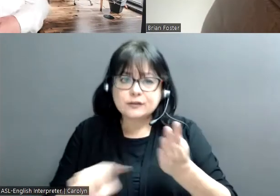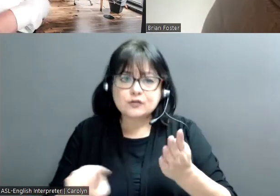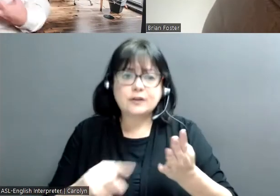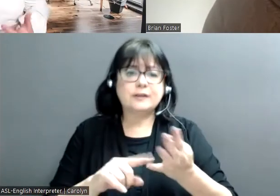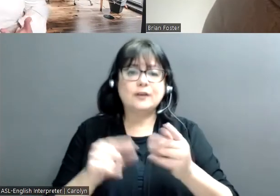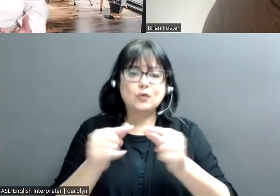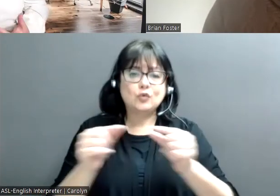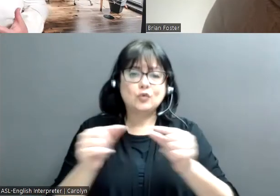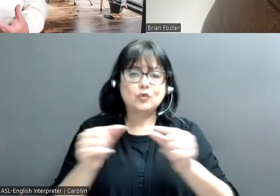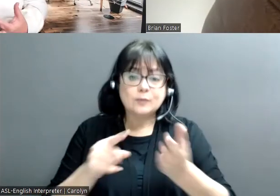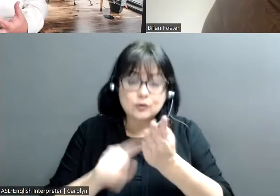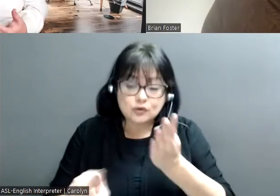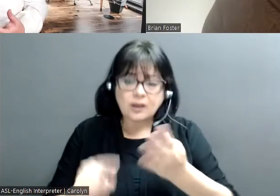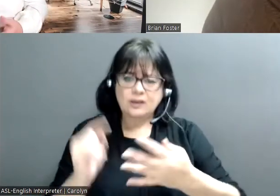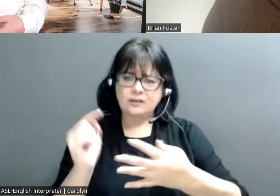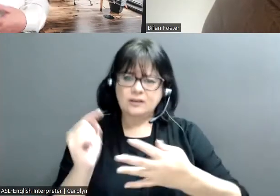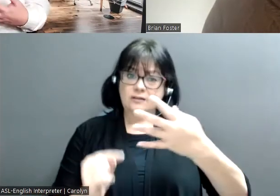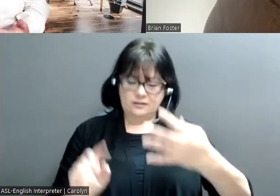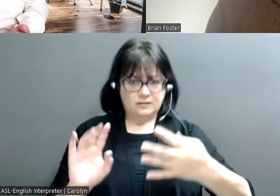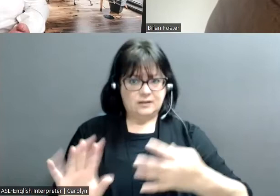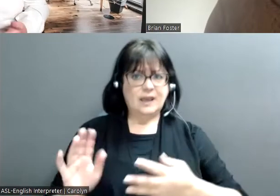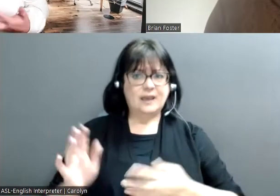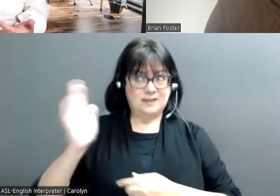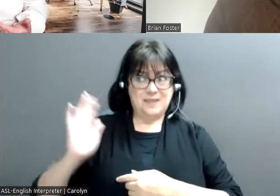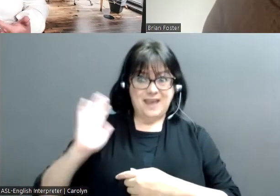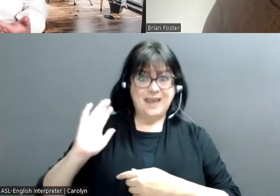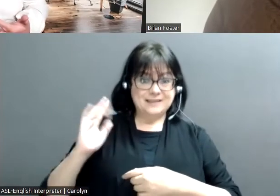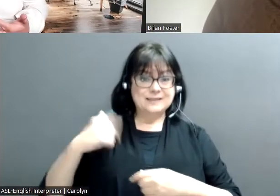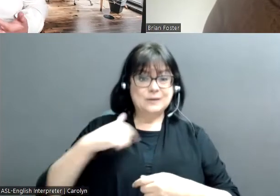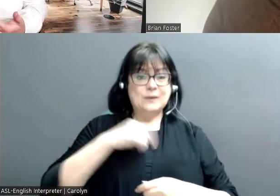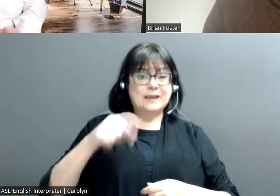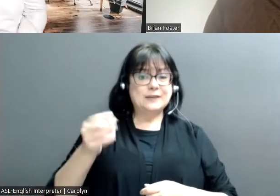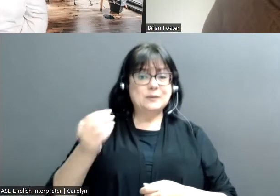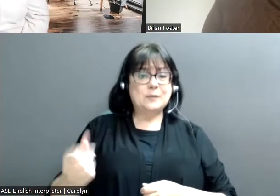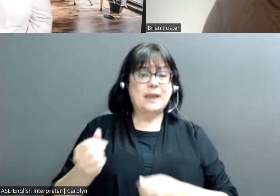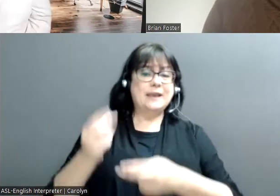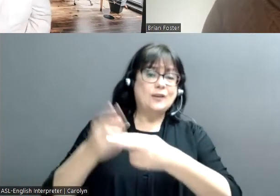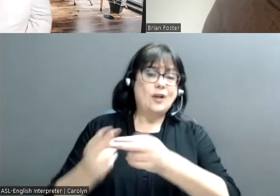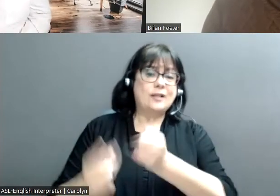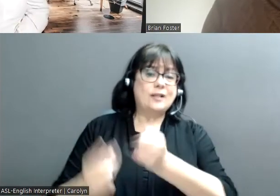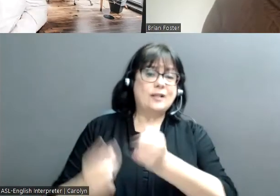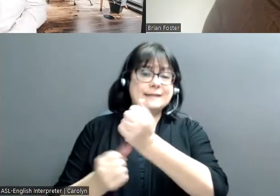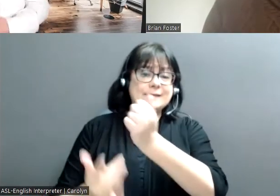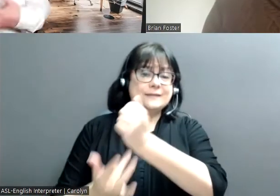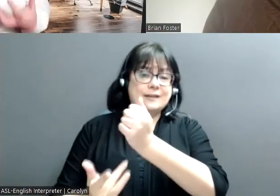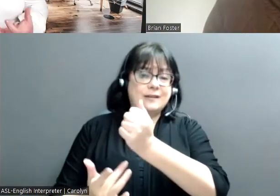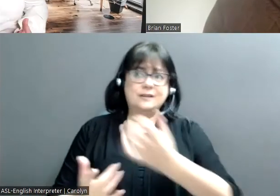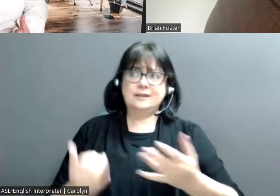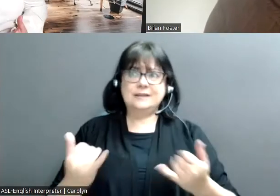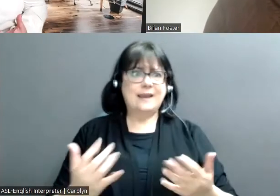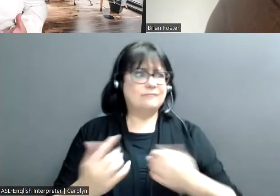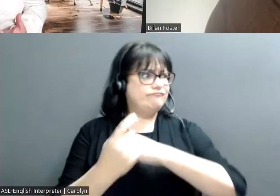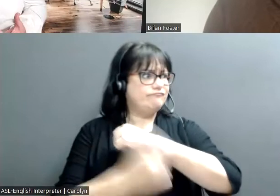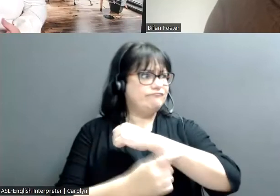checkers. These are all things that in the past we paid out money for as assistive technology. But we now just take them for granted that they're